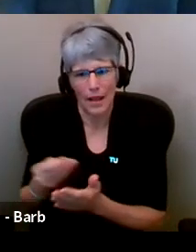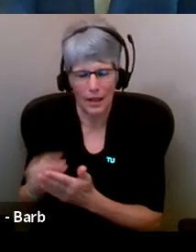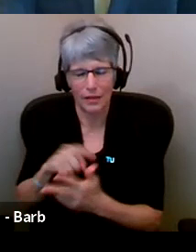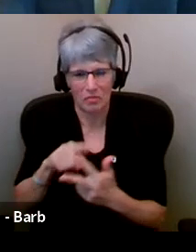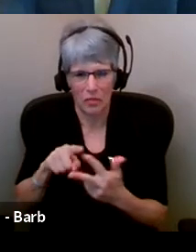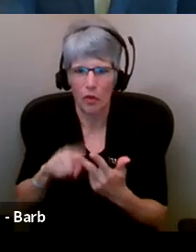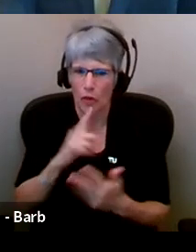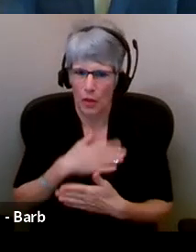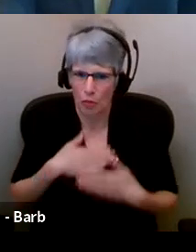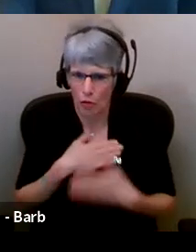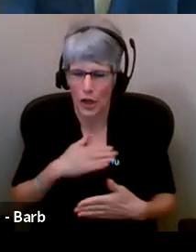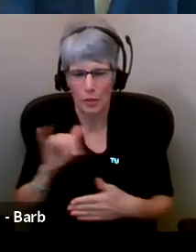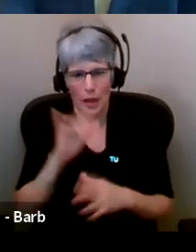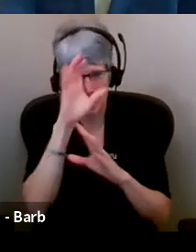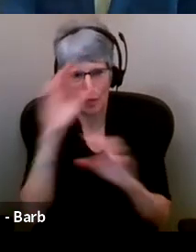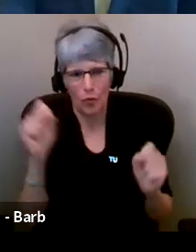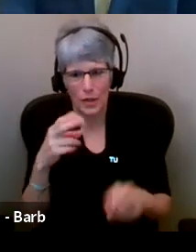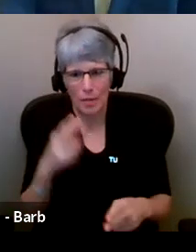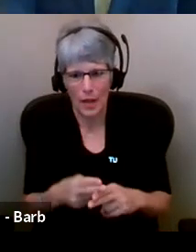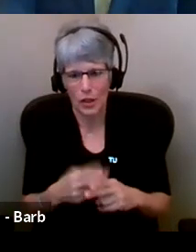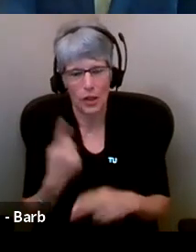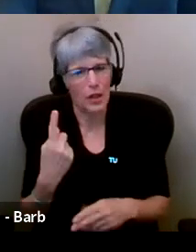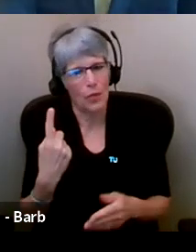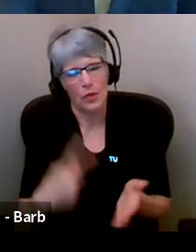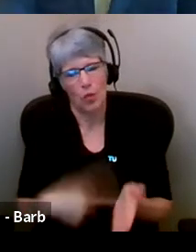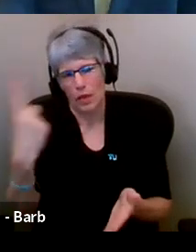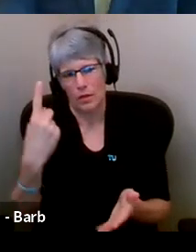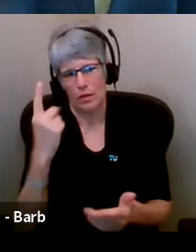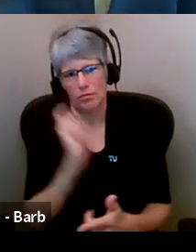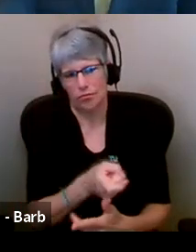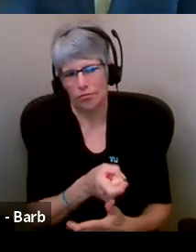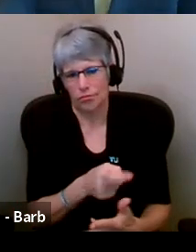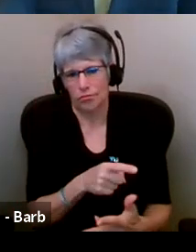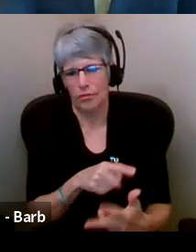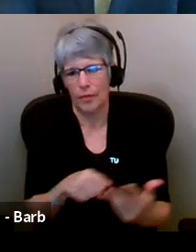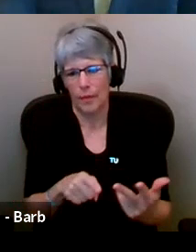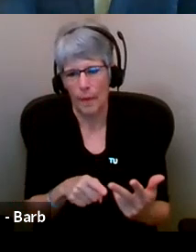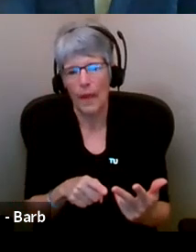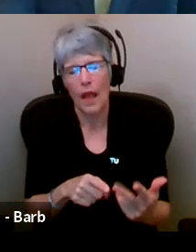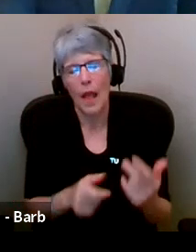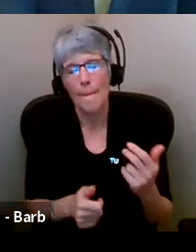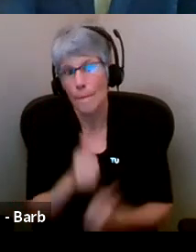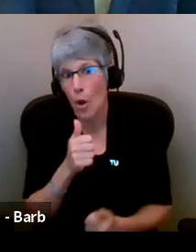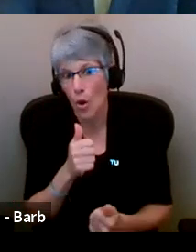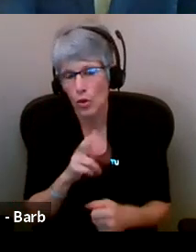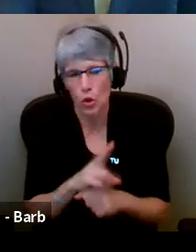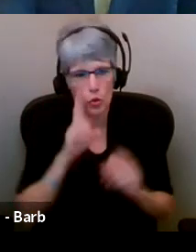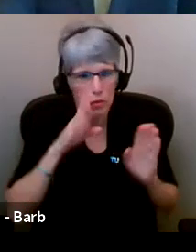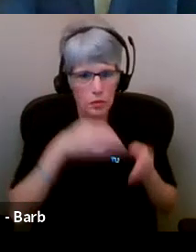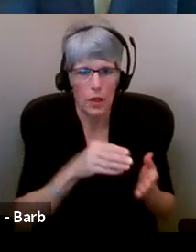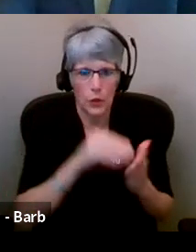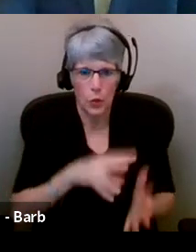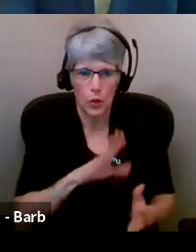But as President Schatzel pointed out, those are one-time monies, most of which have been used to address our students and their financial